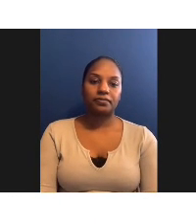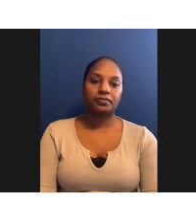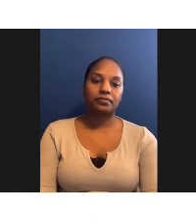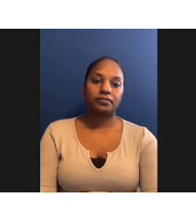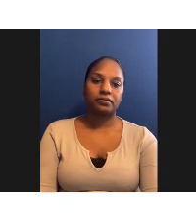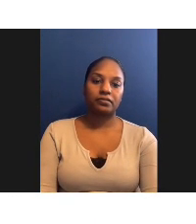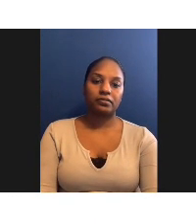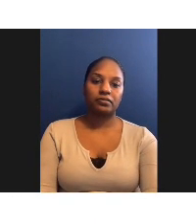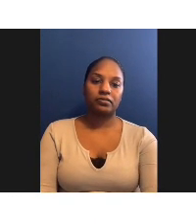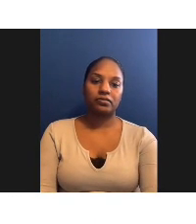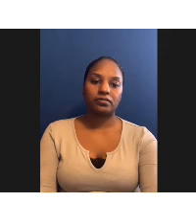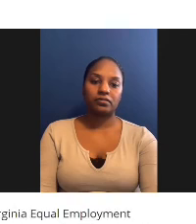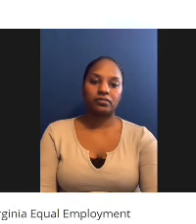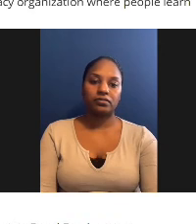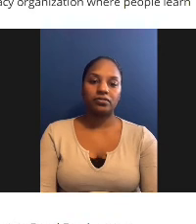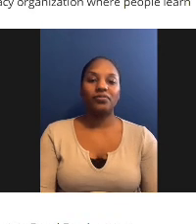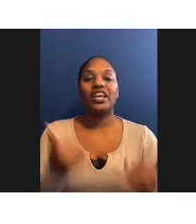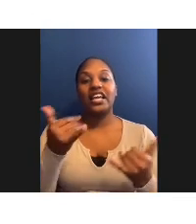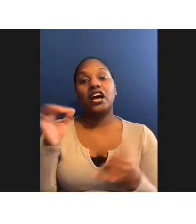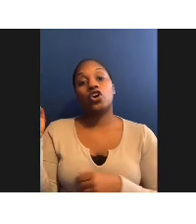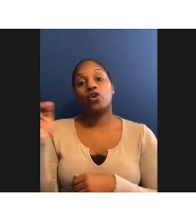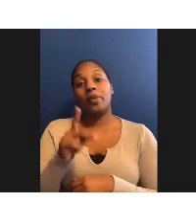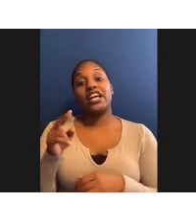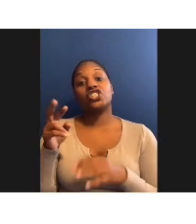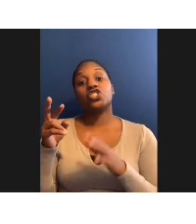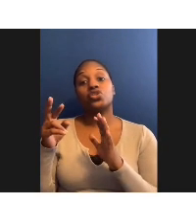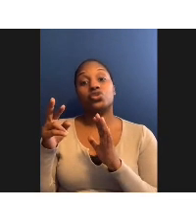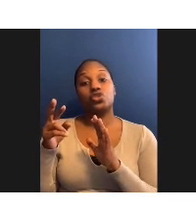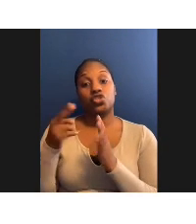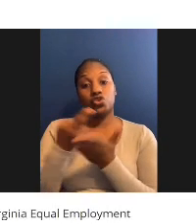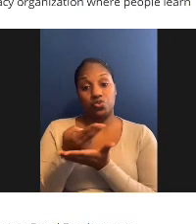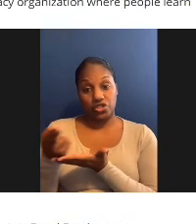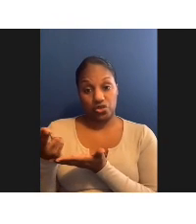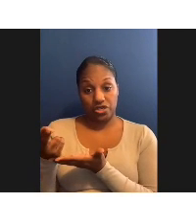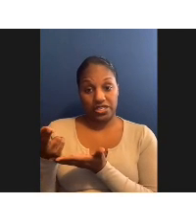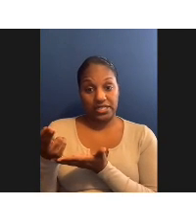Now we're going to go back to resources.